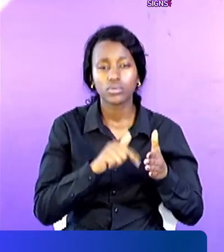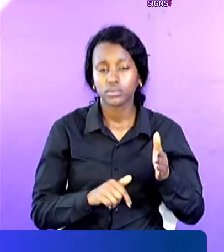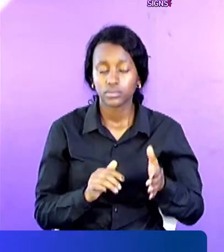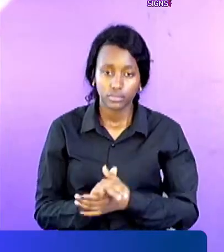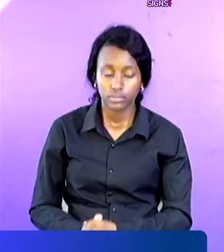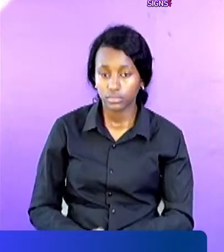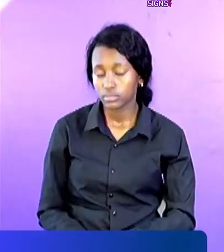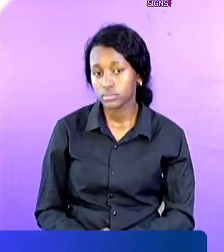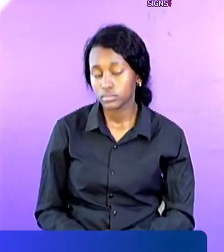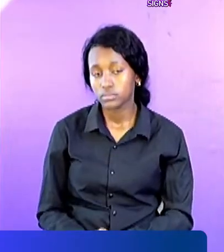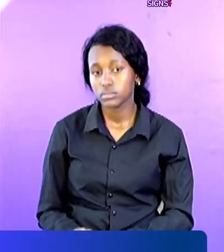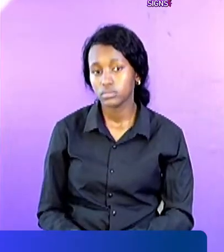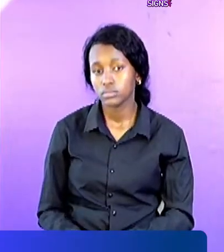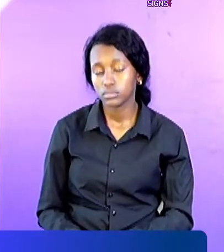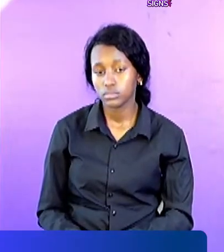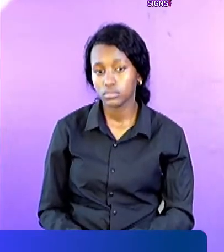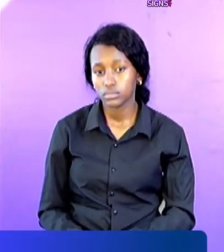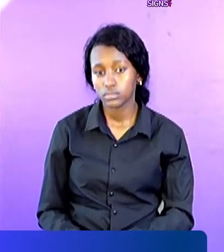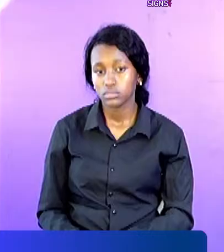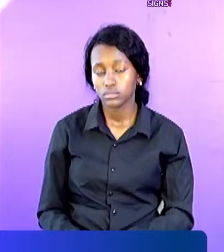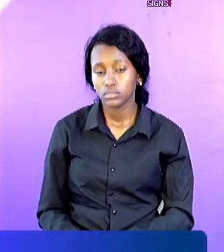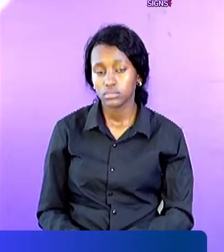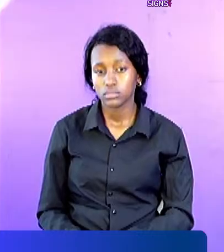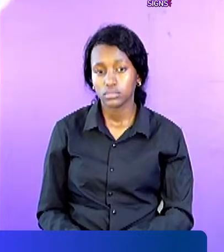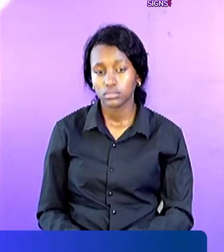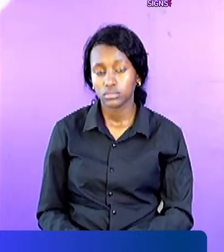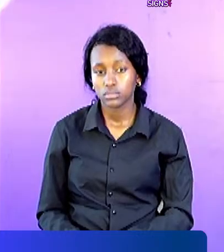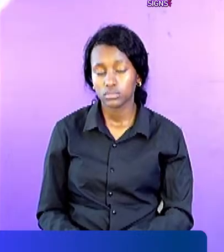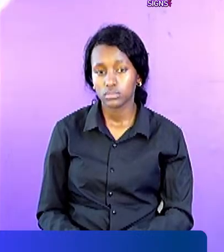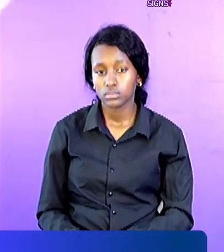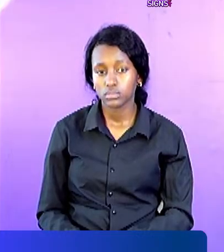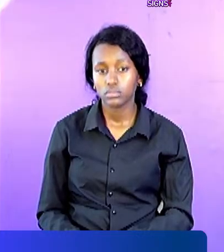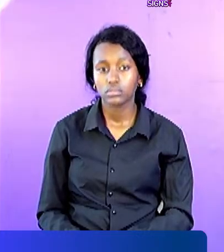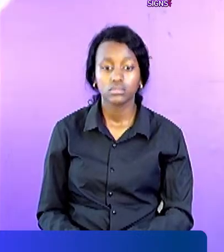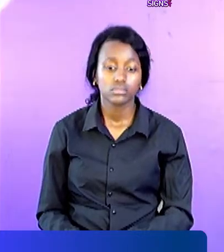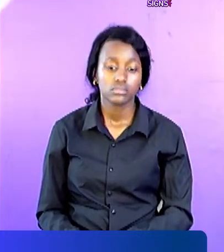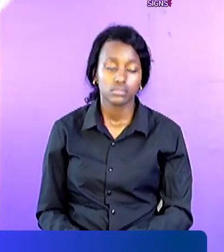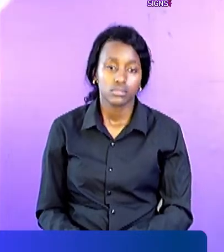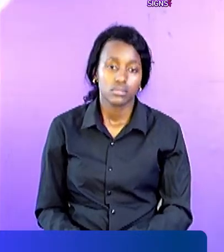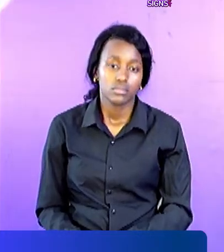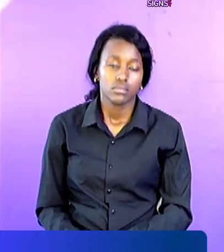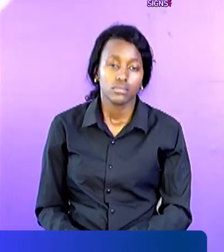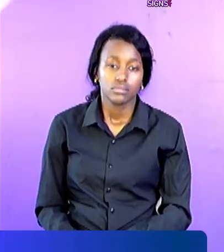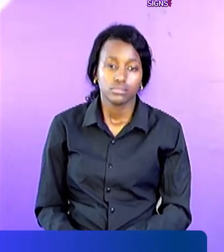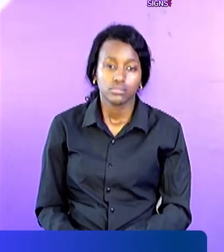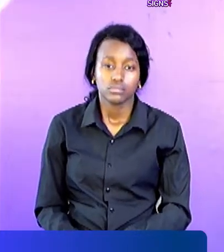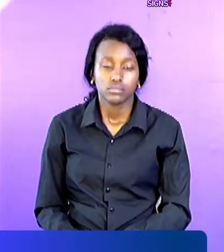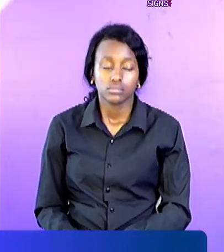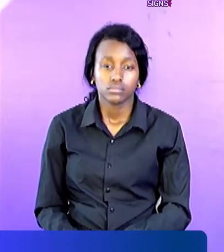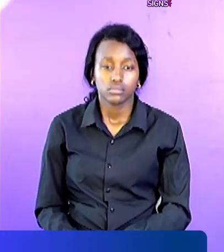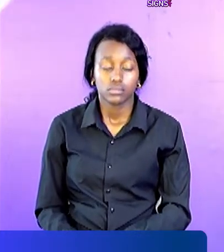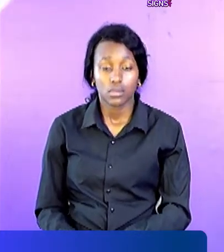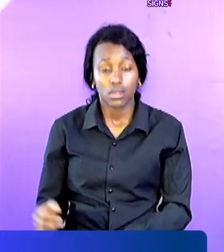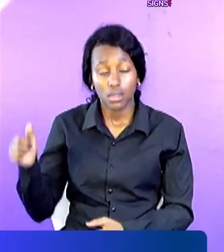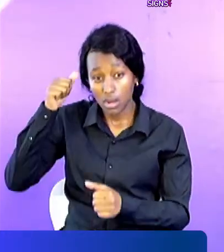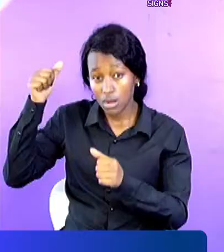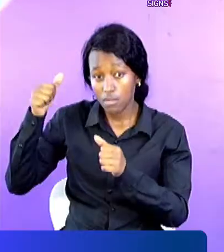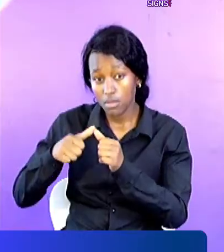The steady returns actually come, I would say, immediately, because remember you're going to receive some interest